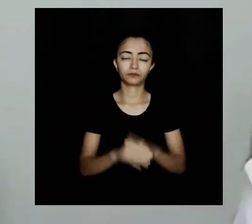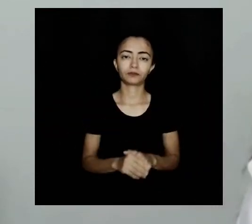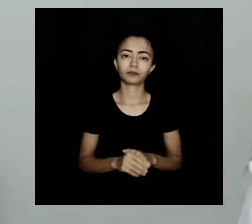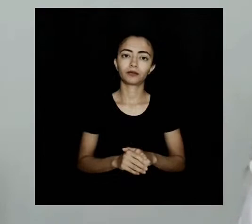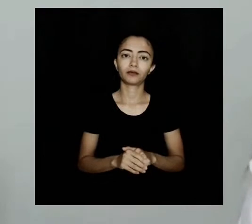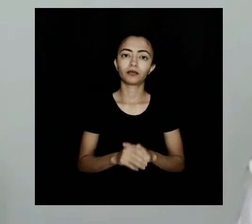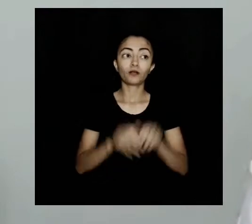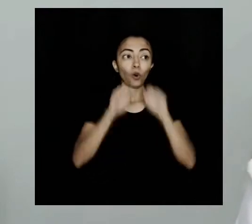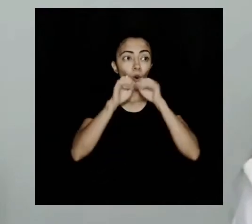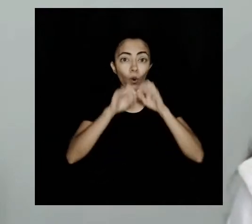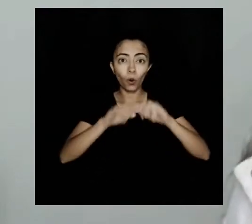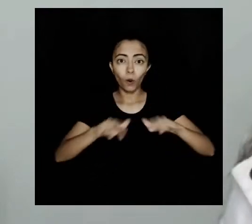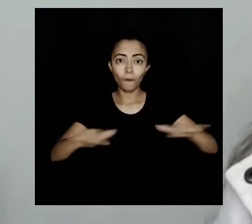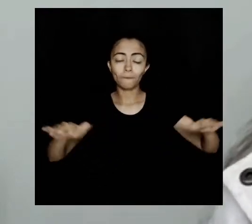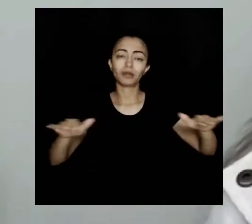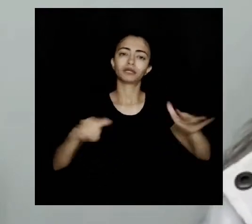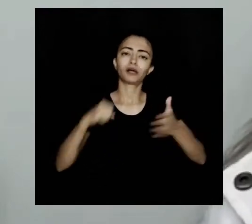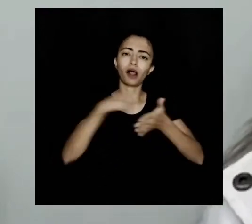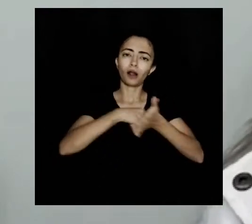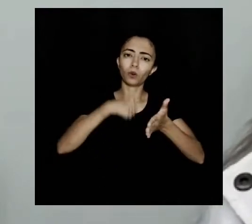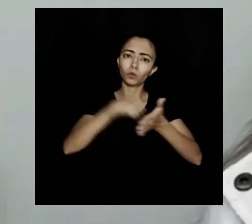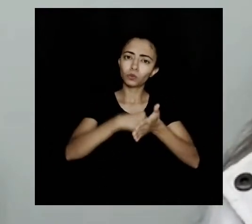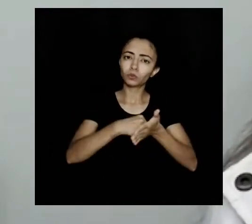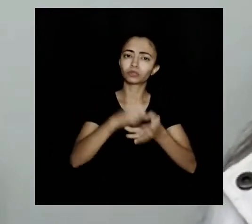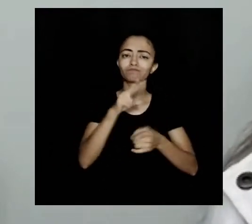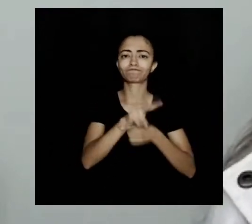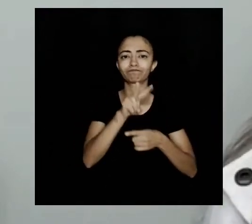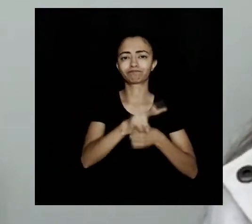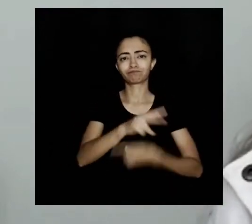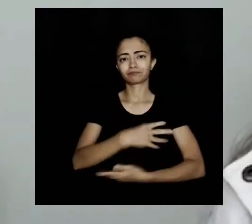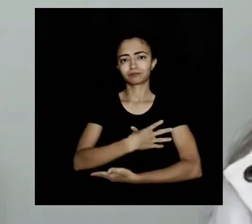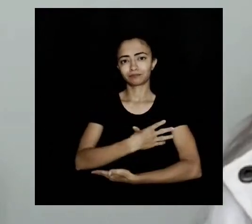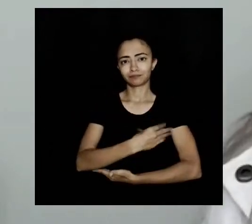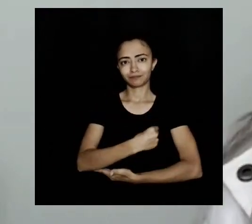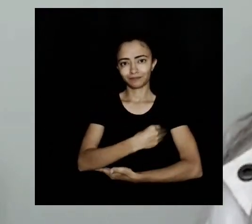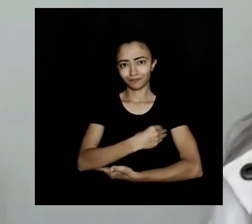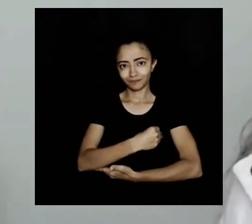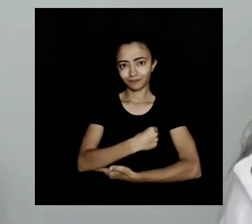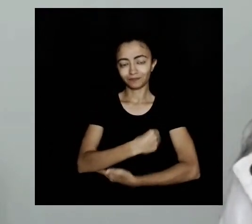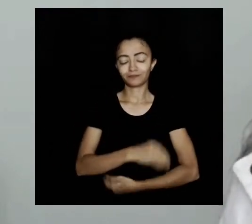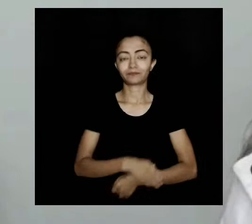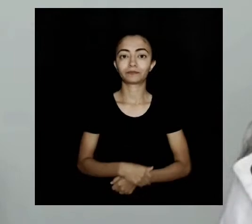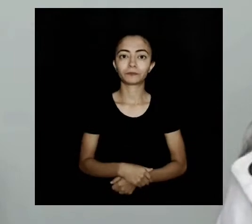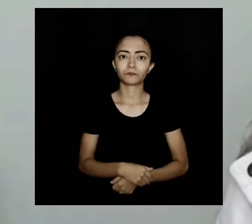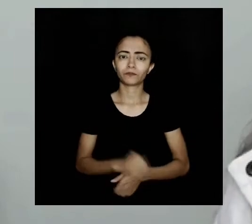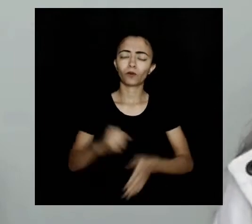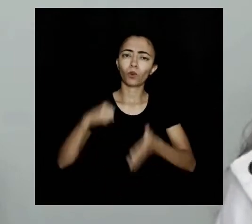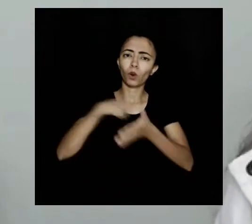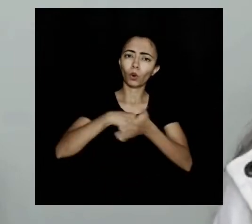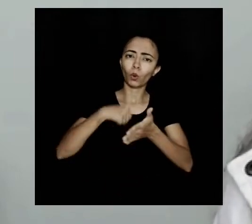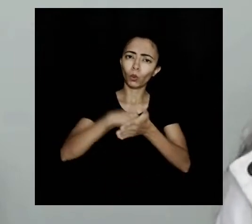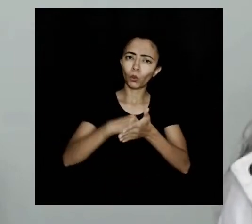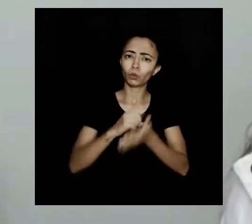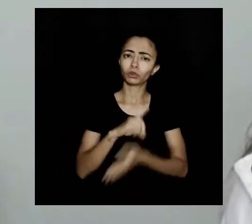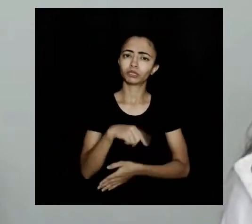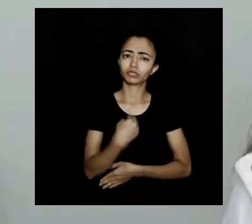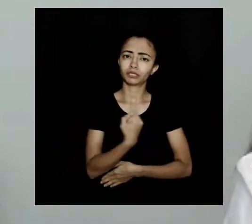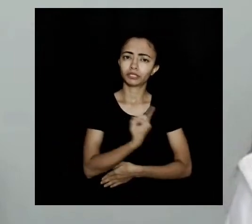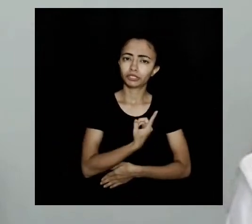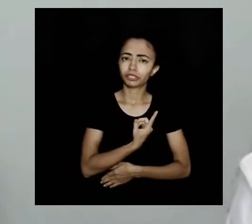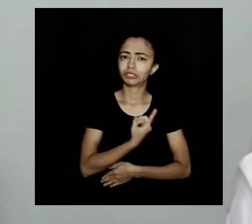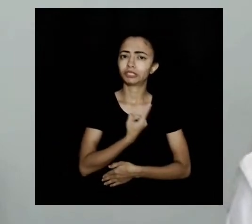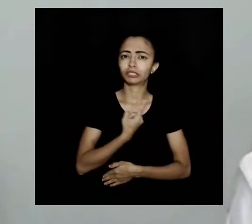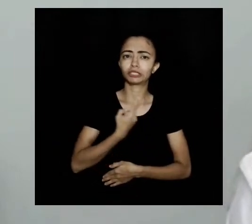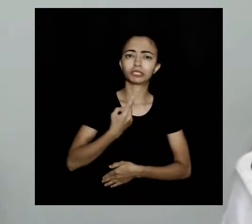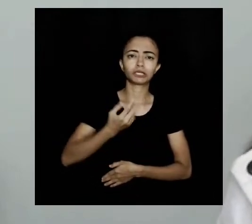round of conversation, participating in our fight in favor of breastfeeding. This is a struggle